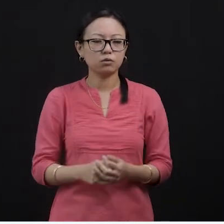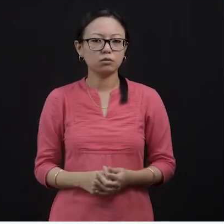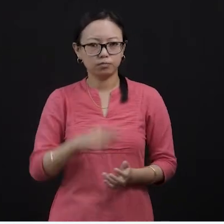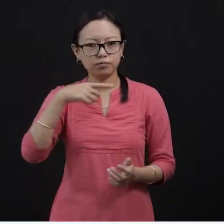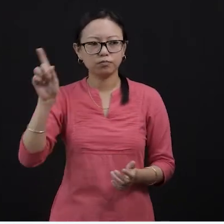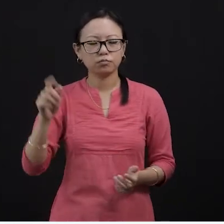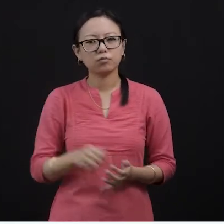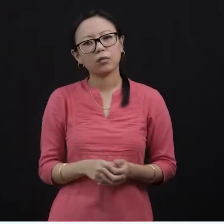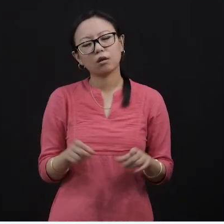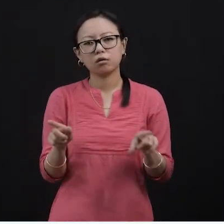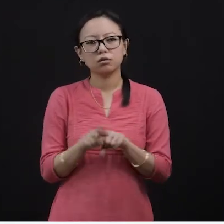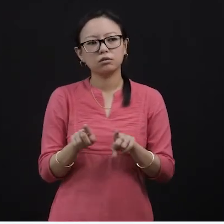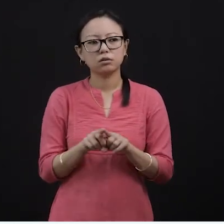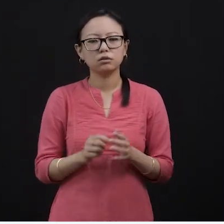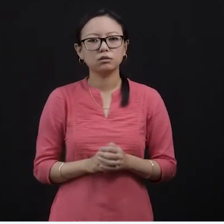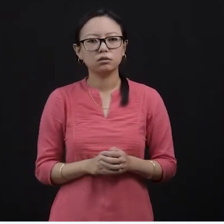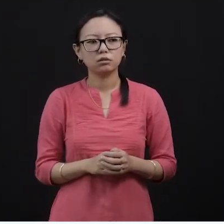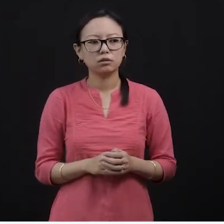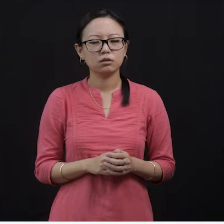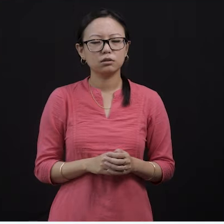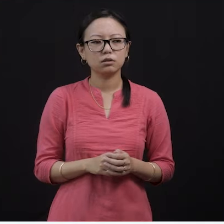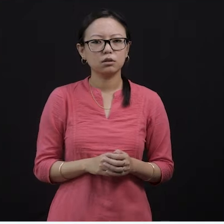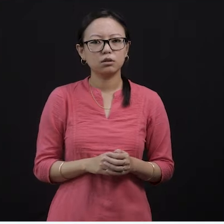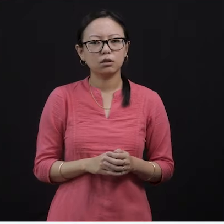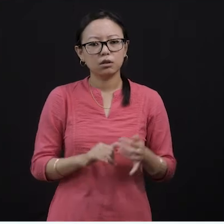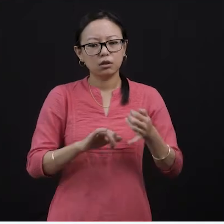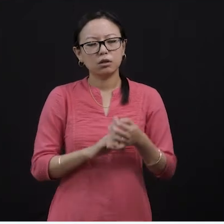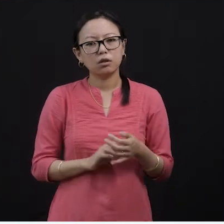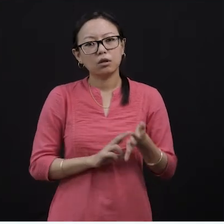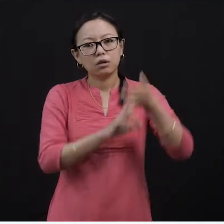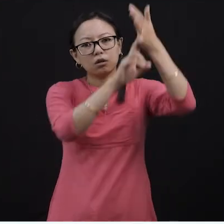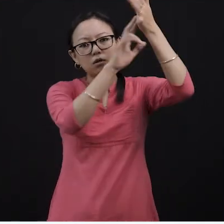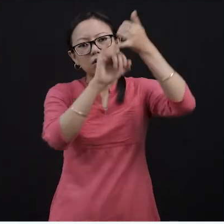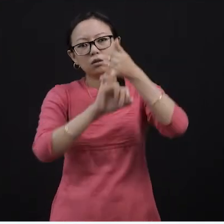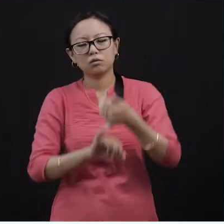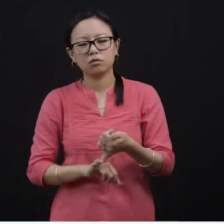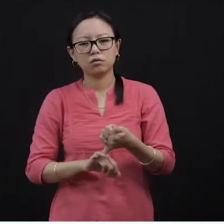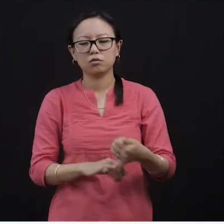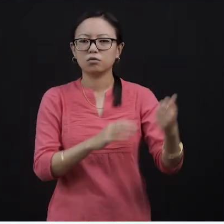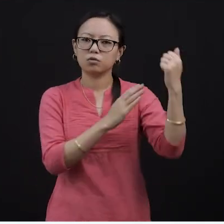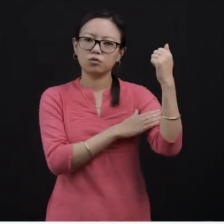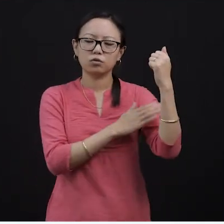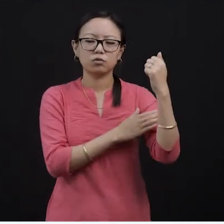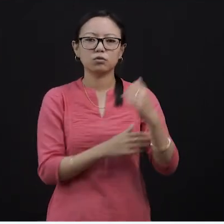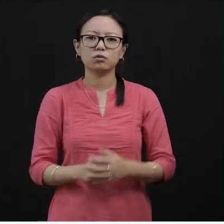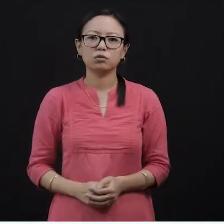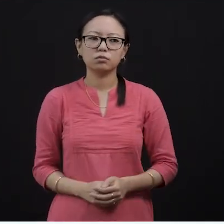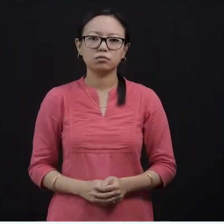the magnetic field lines will be more in the North Pole and in the South Pole.